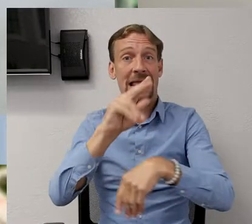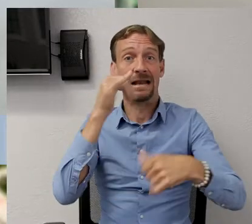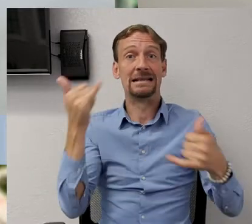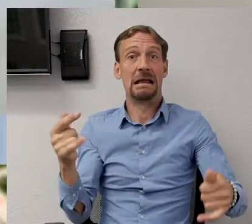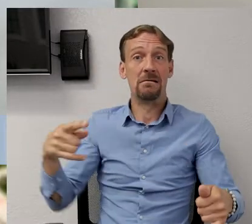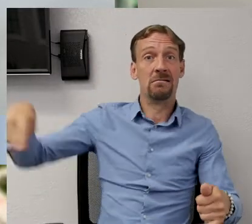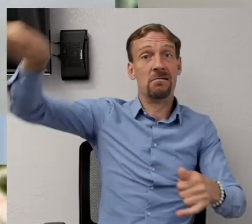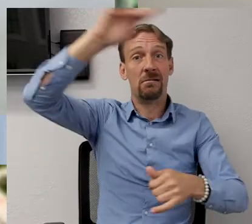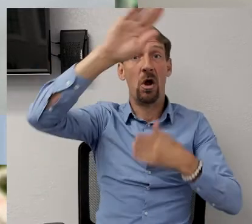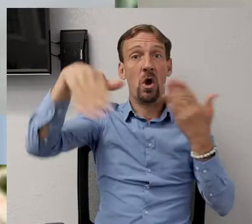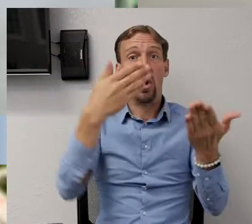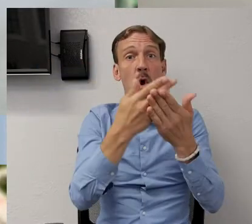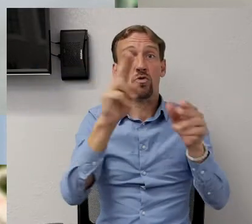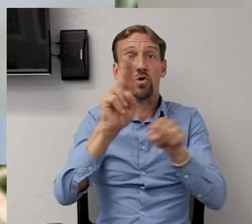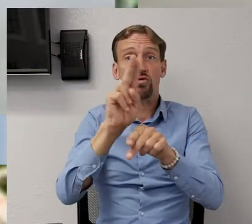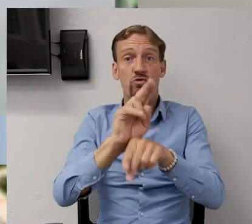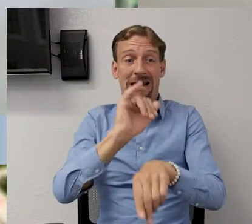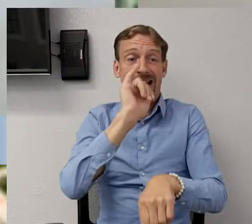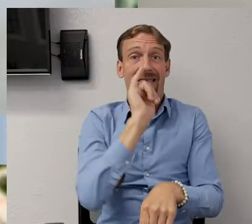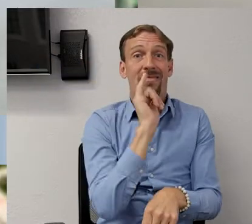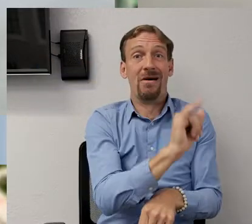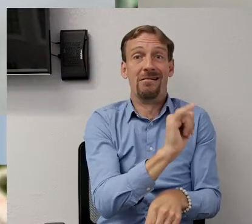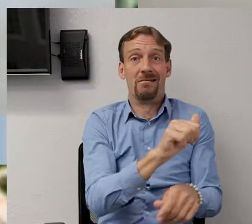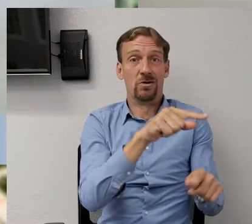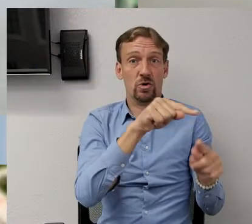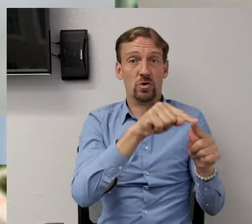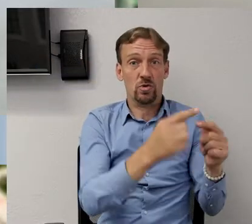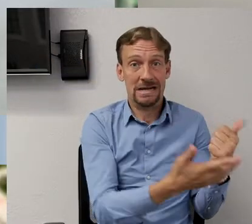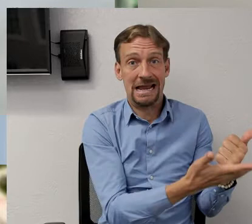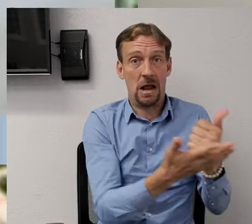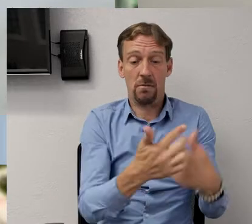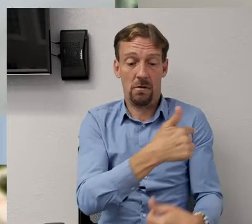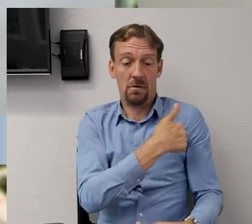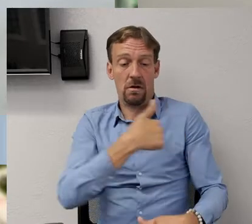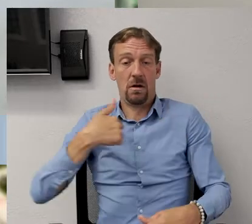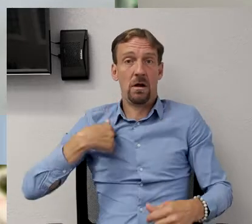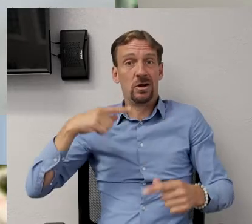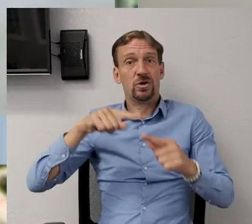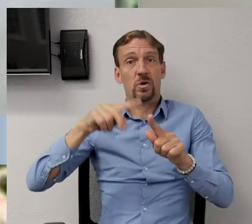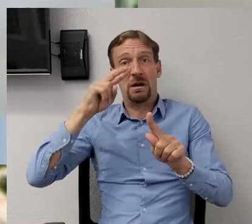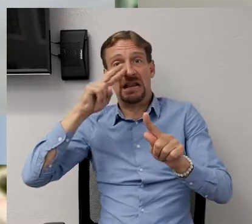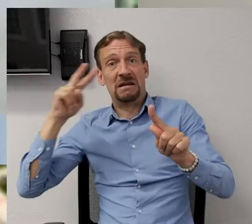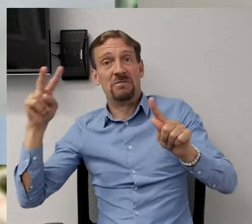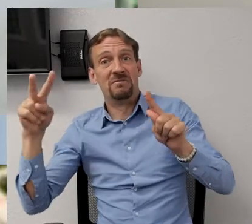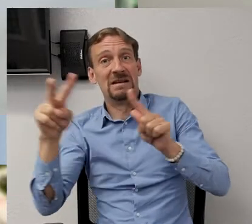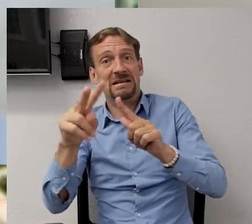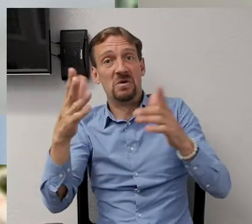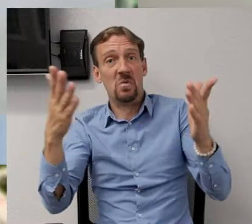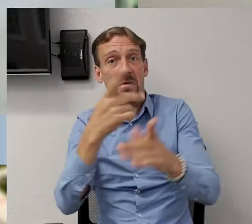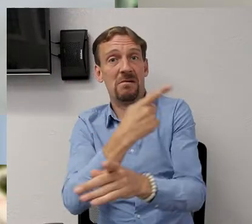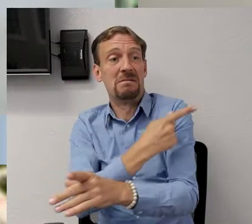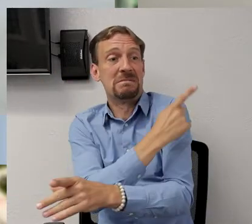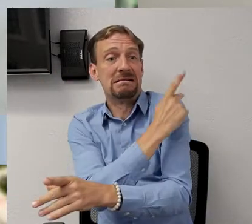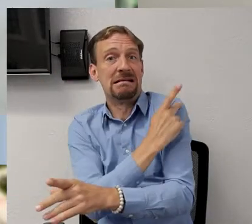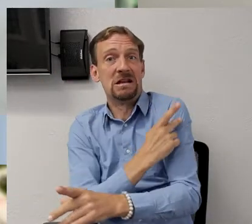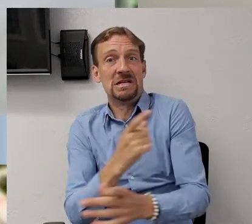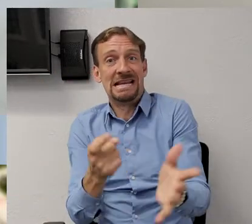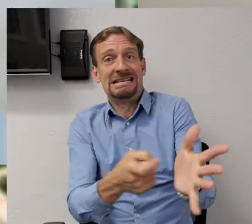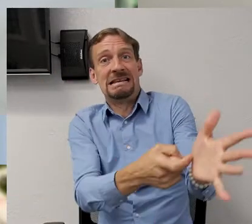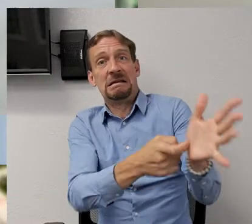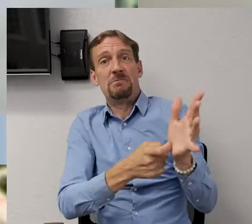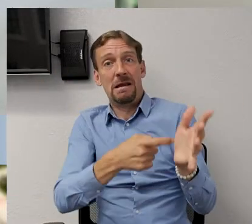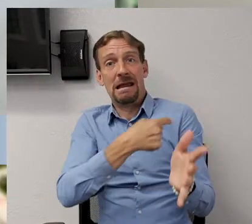this predictive modeling platform to help us predict what patient demand might look